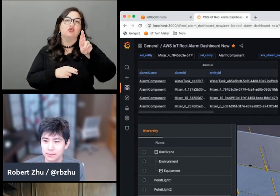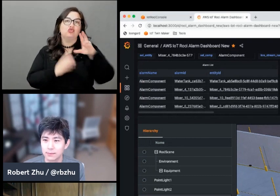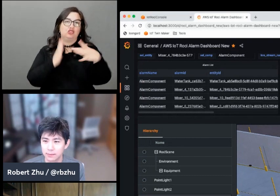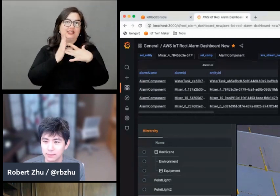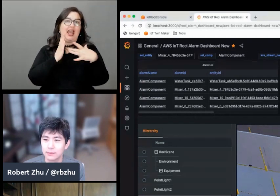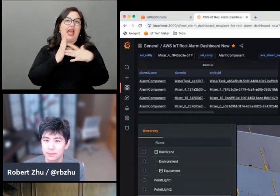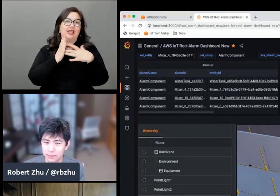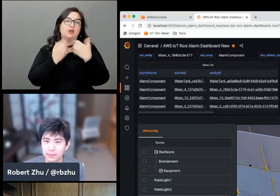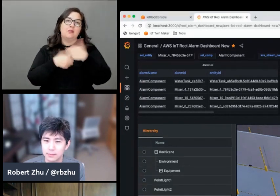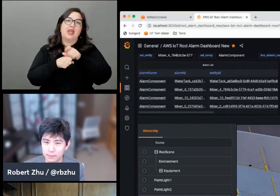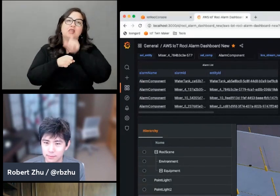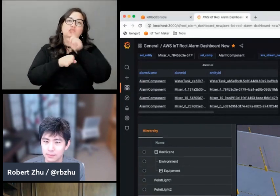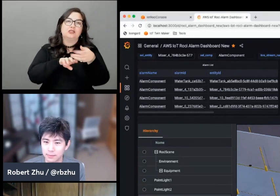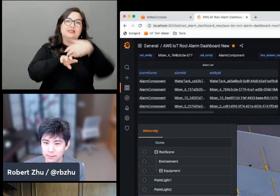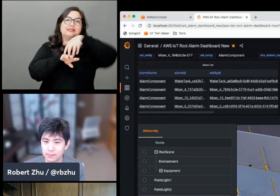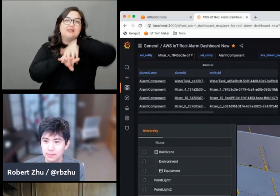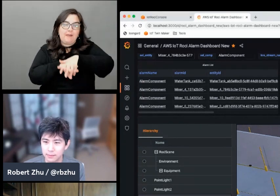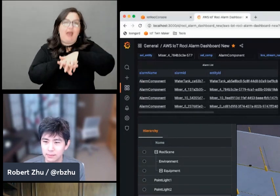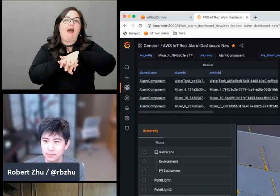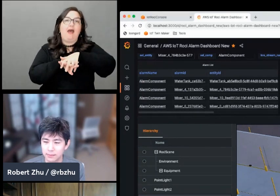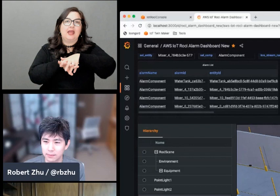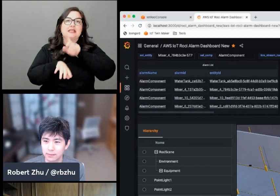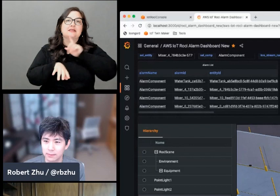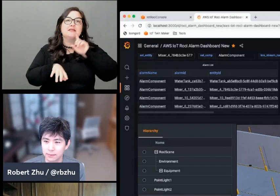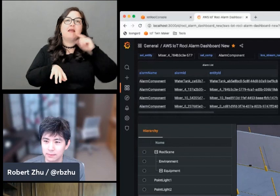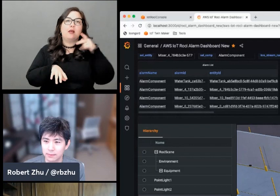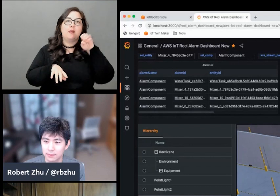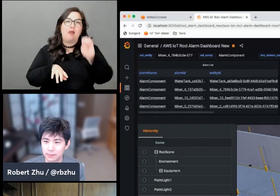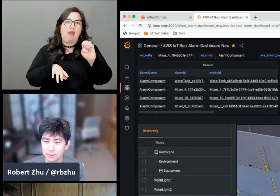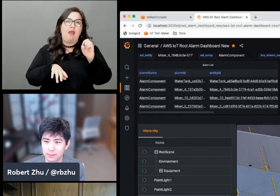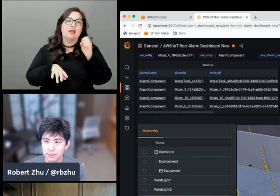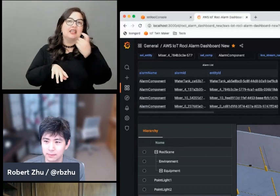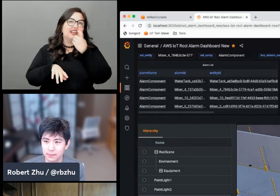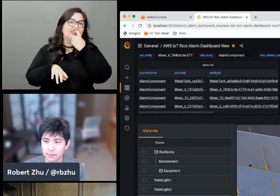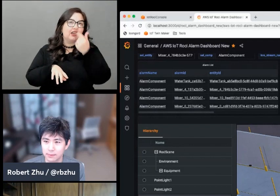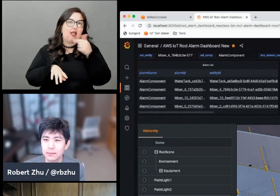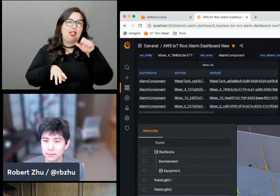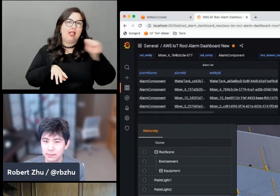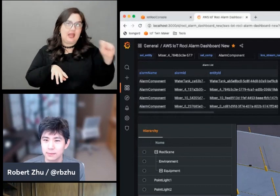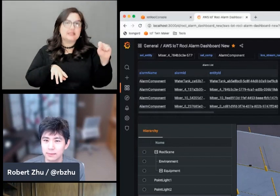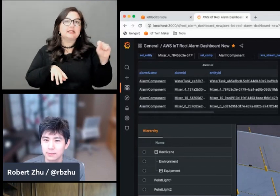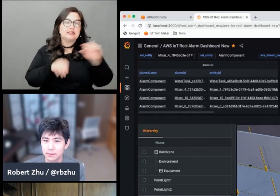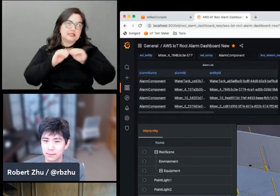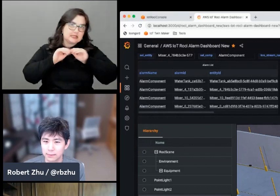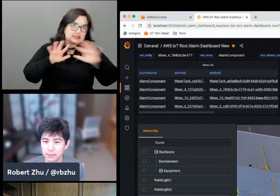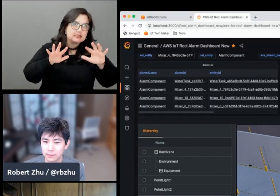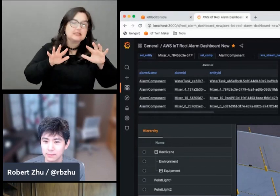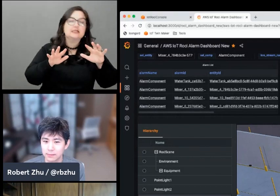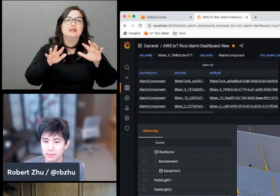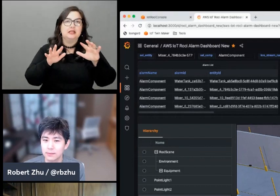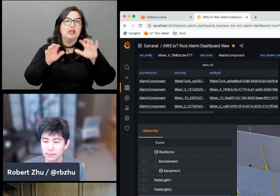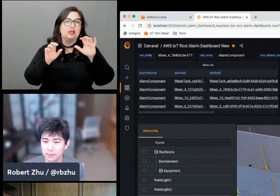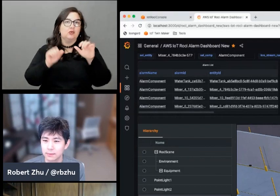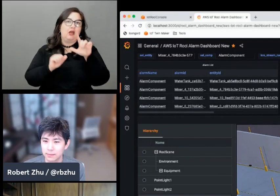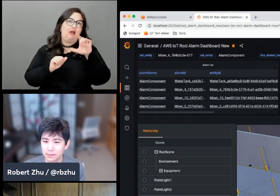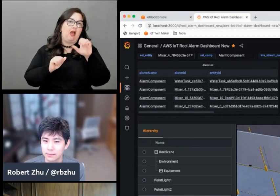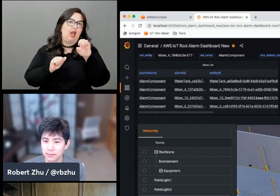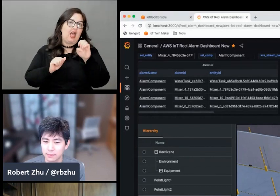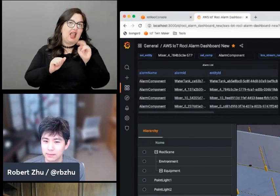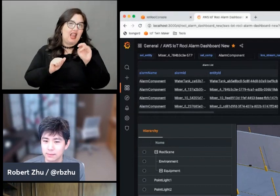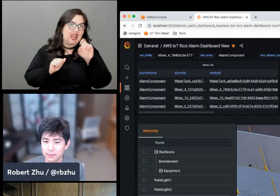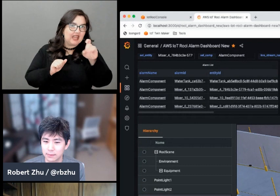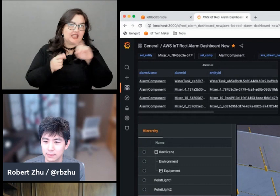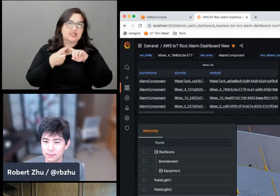to embed this in a single pane of glass, and it also eases the distribution. It doesn't matter if it's running Mac, Windows, Linux, or a mobile